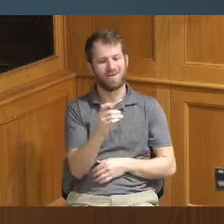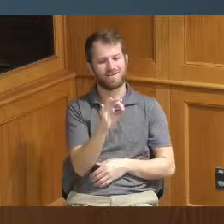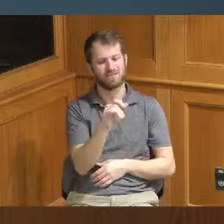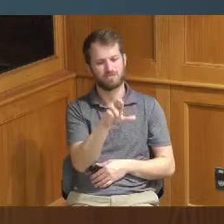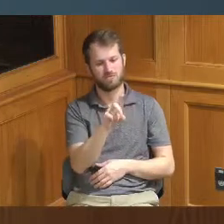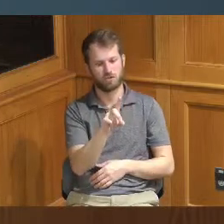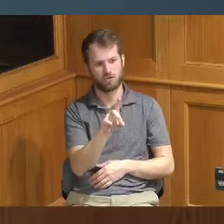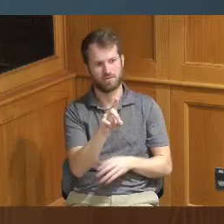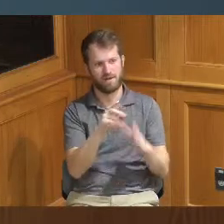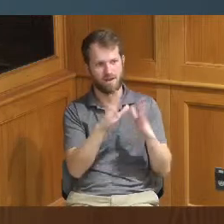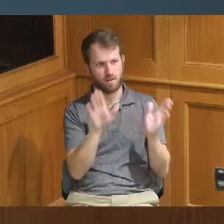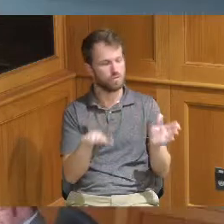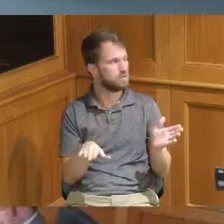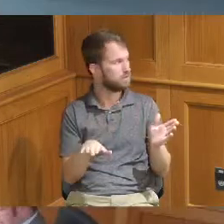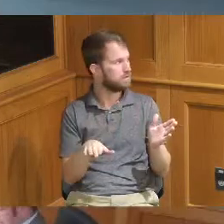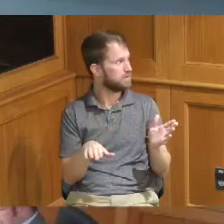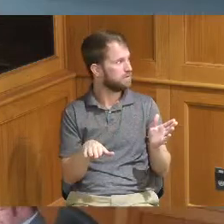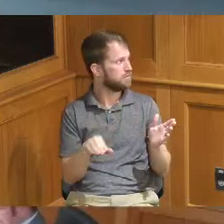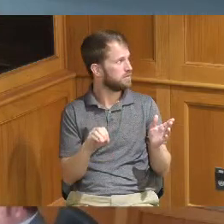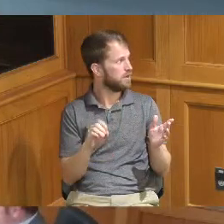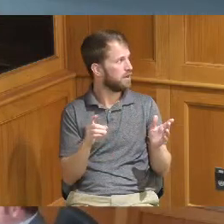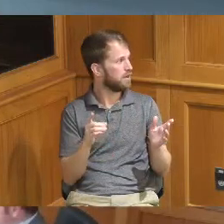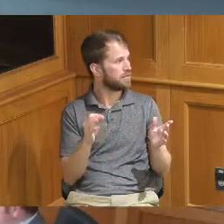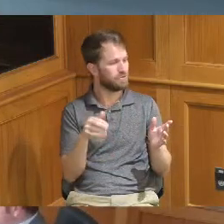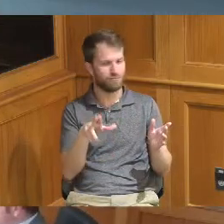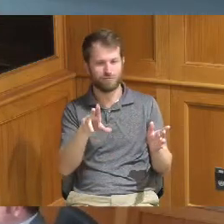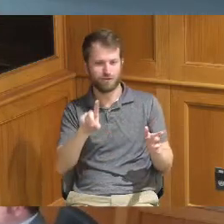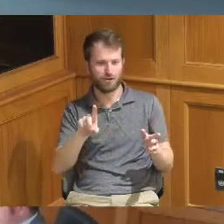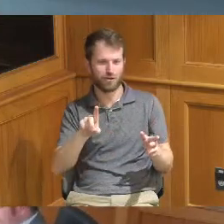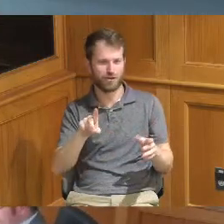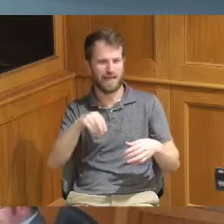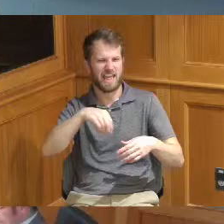House. Oxford is in the house.